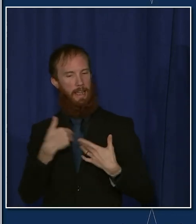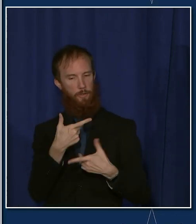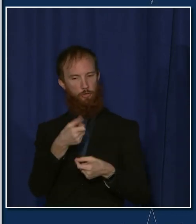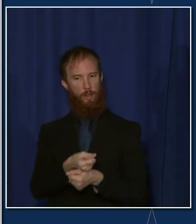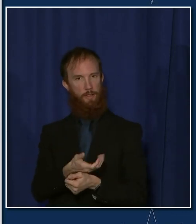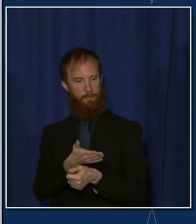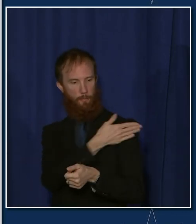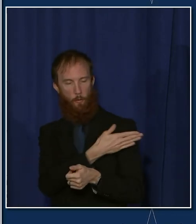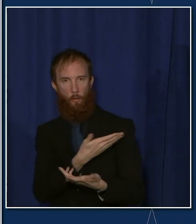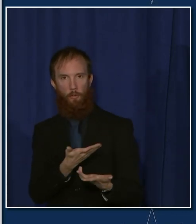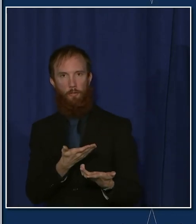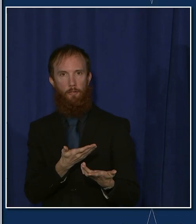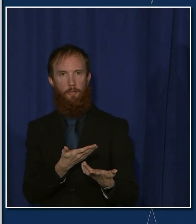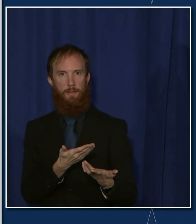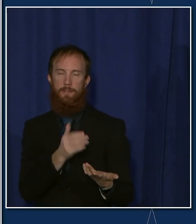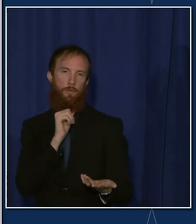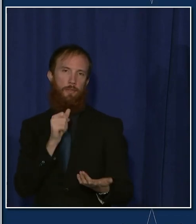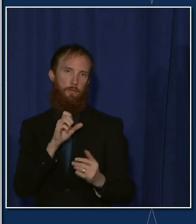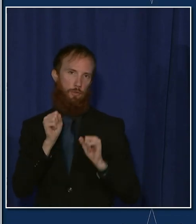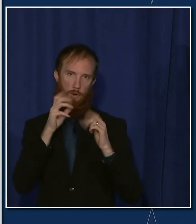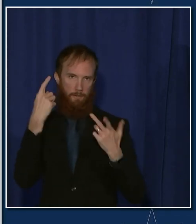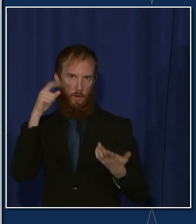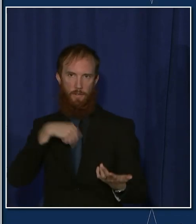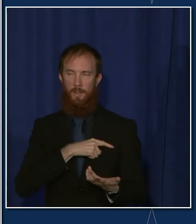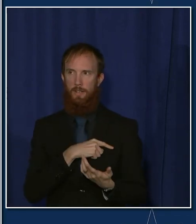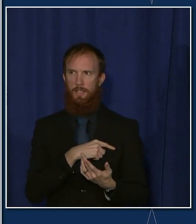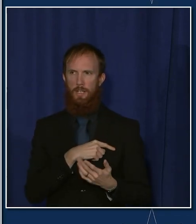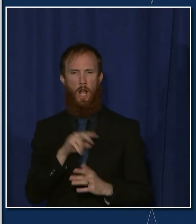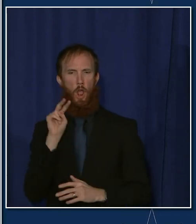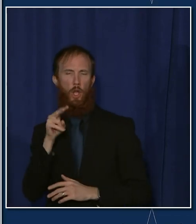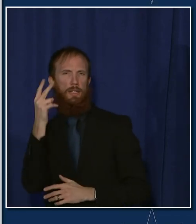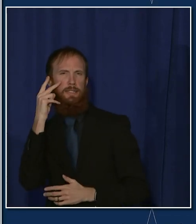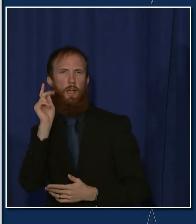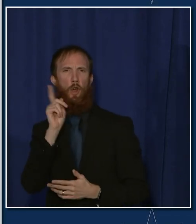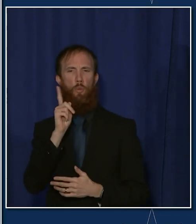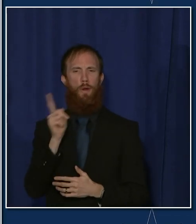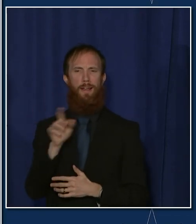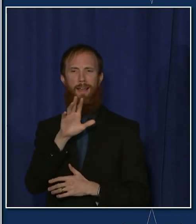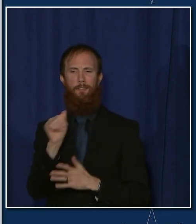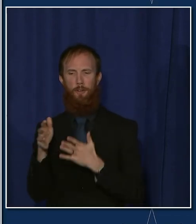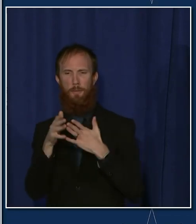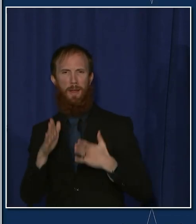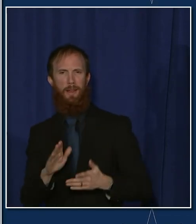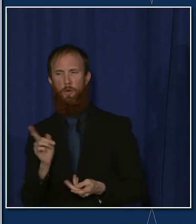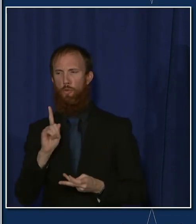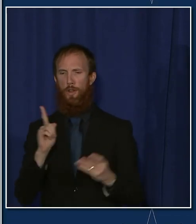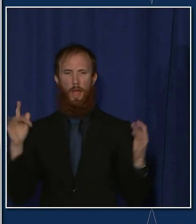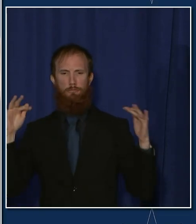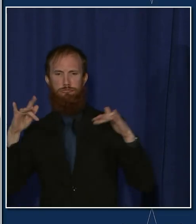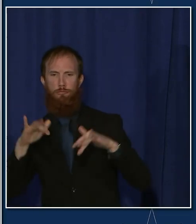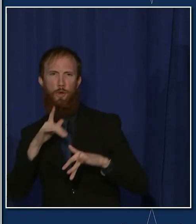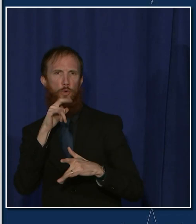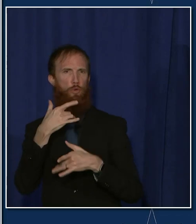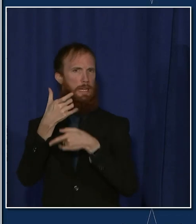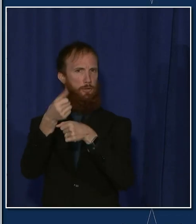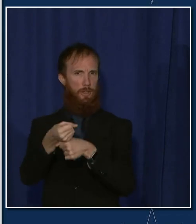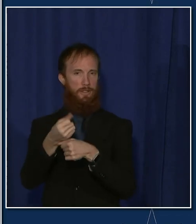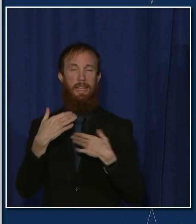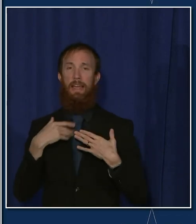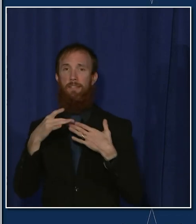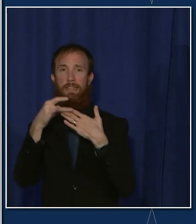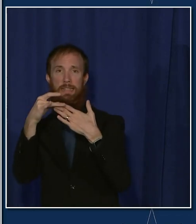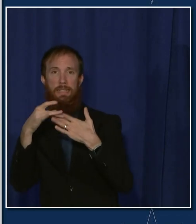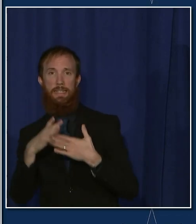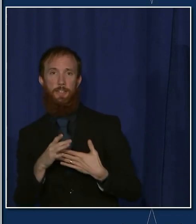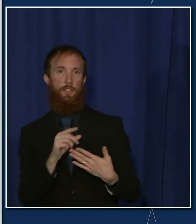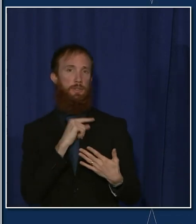us if you look at where African Americans congregate, who they trust, their leaders, their ministers, and